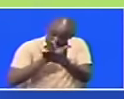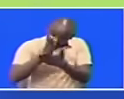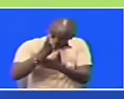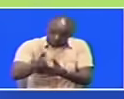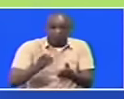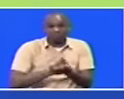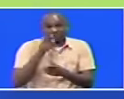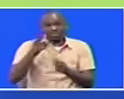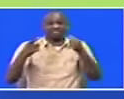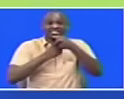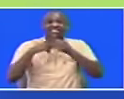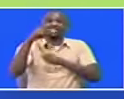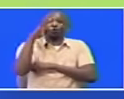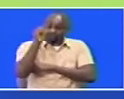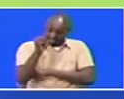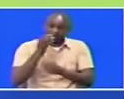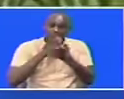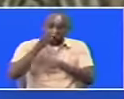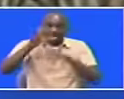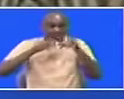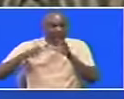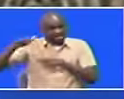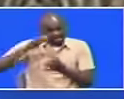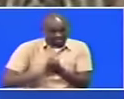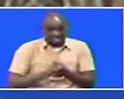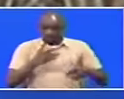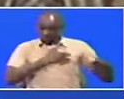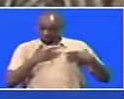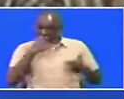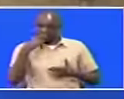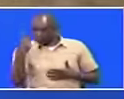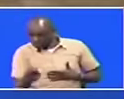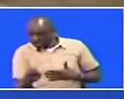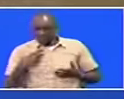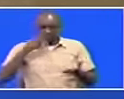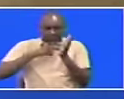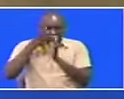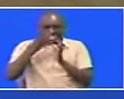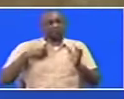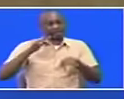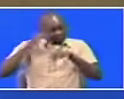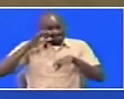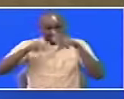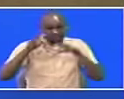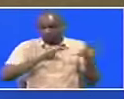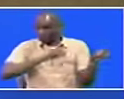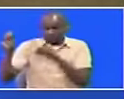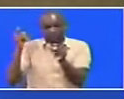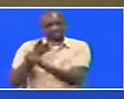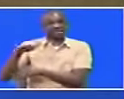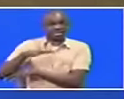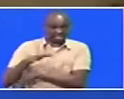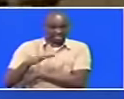length of 6 kilometers through the park. Concerns have been raised that the project would hinder animal migration at the